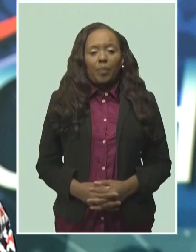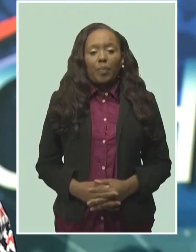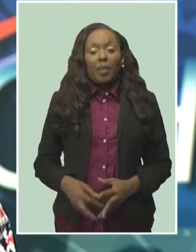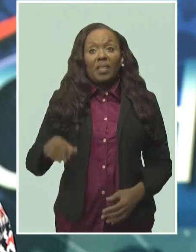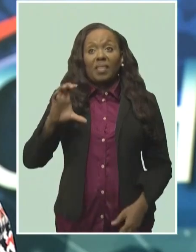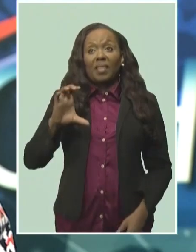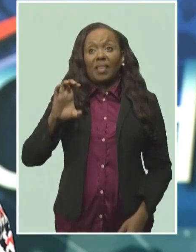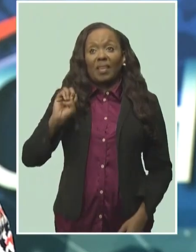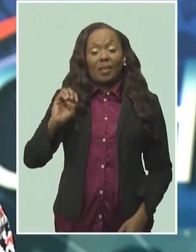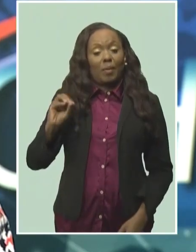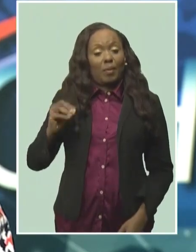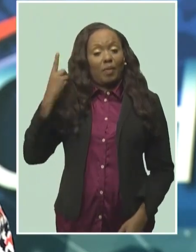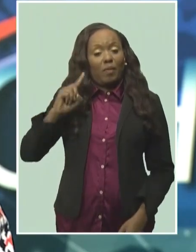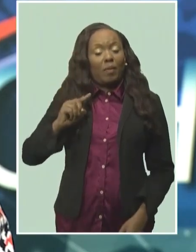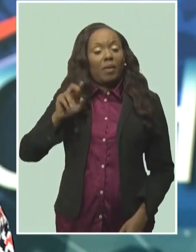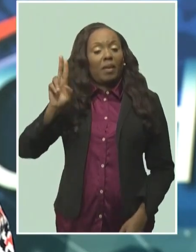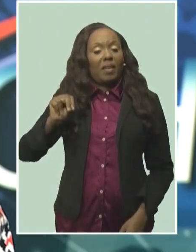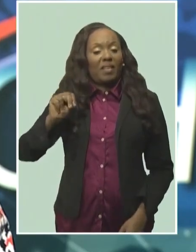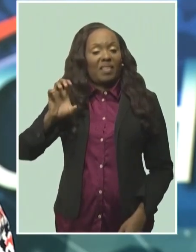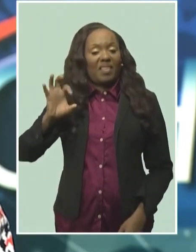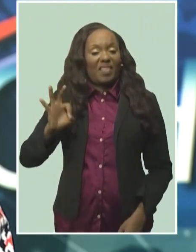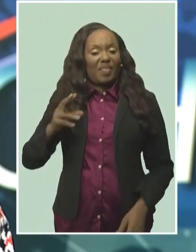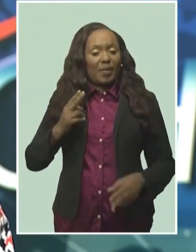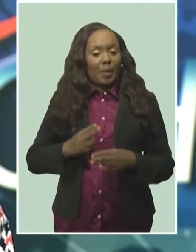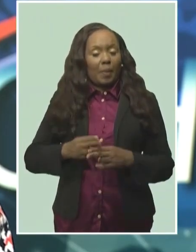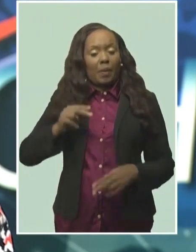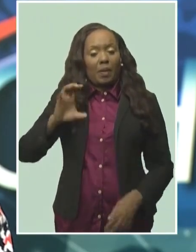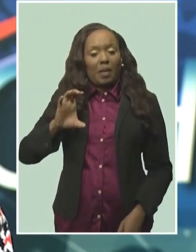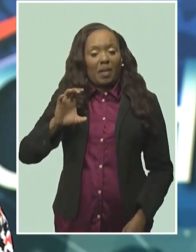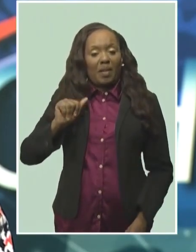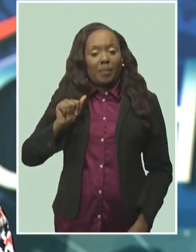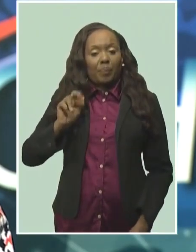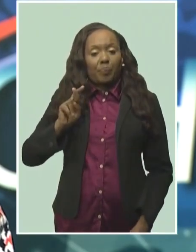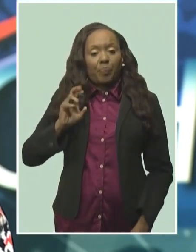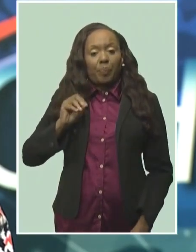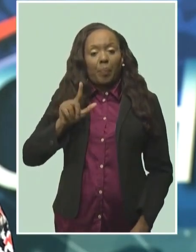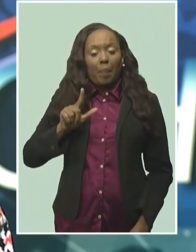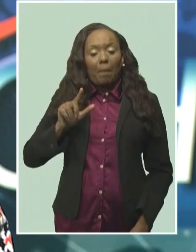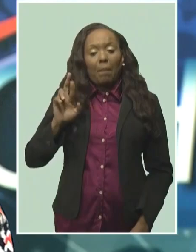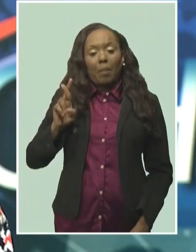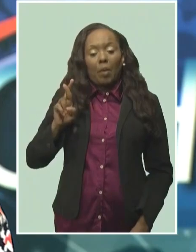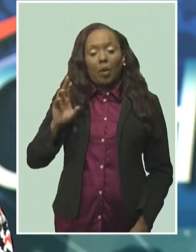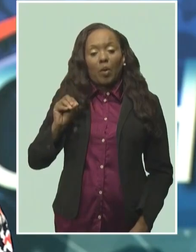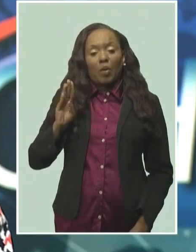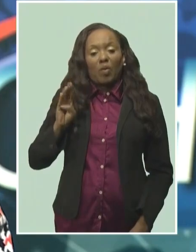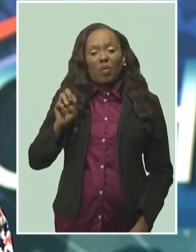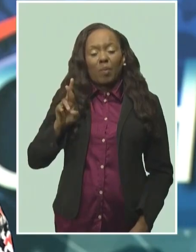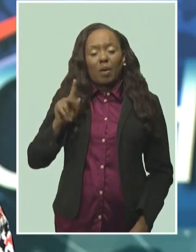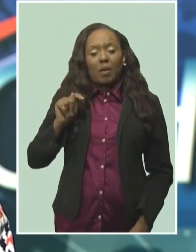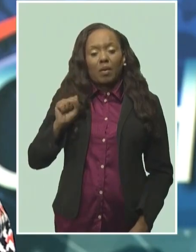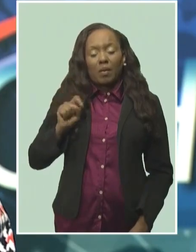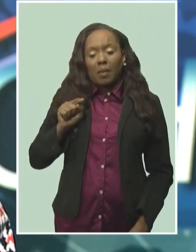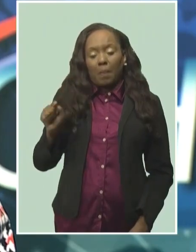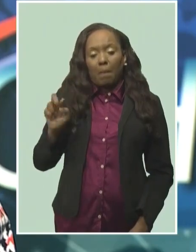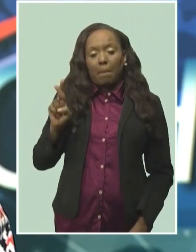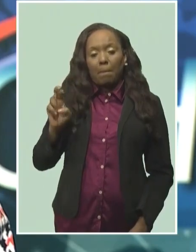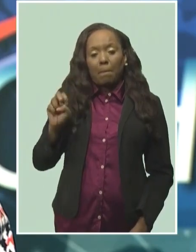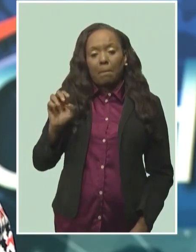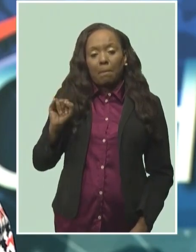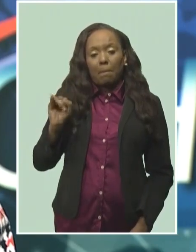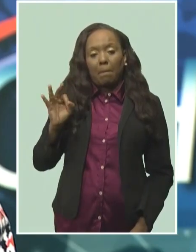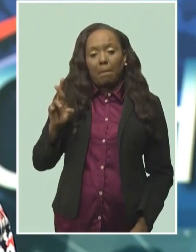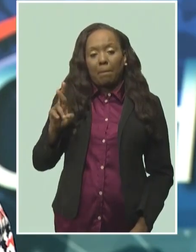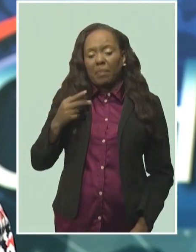Chief Executive Officer of the National Cultural Foundation, Carol Roberts-Reefer, has been highlighting the importance of culture to